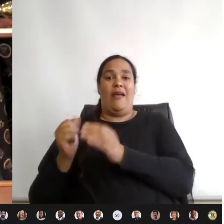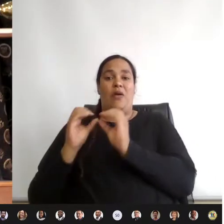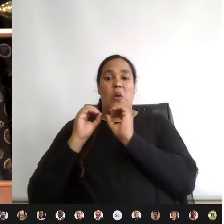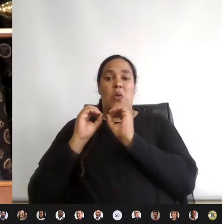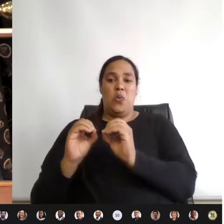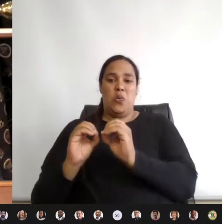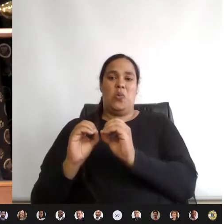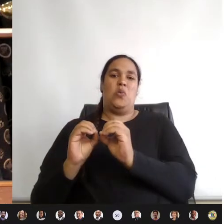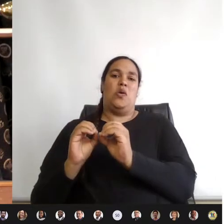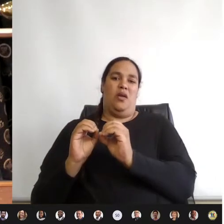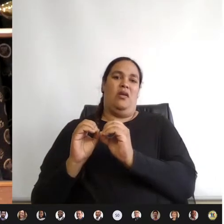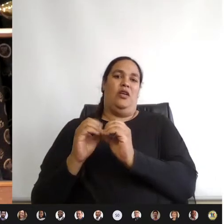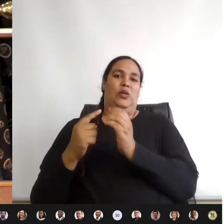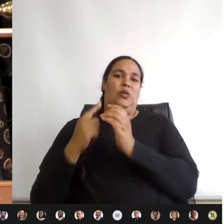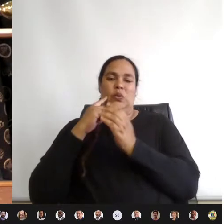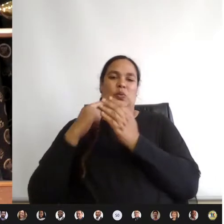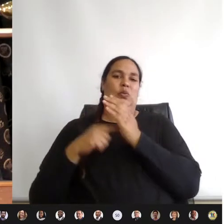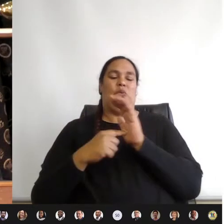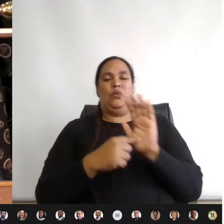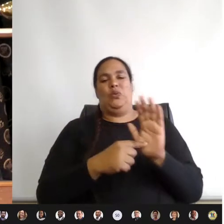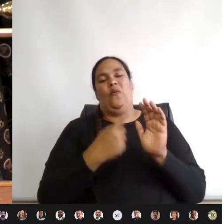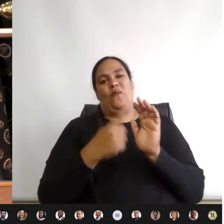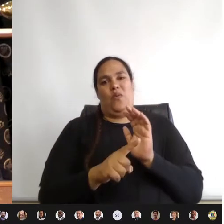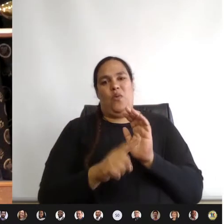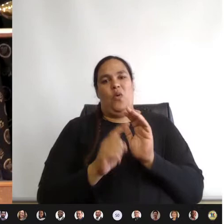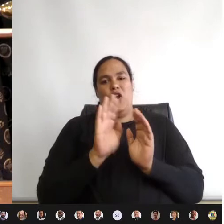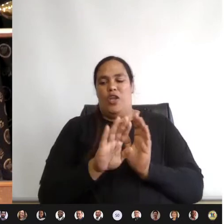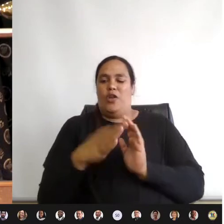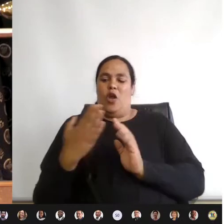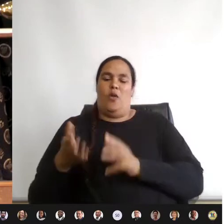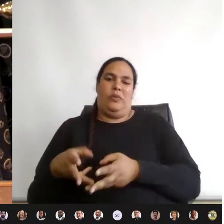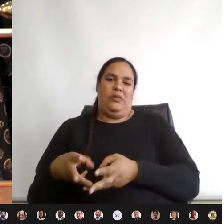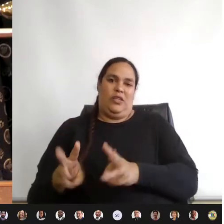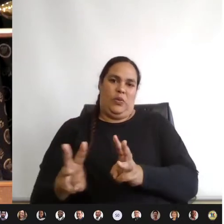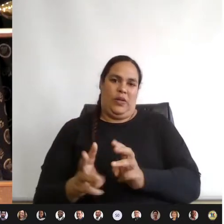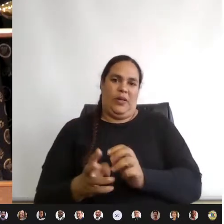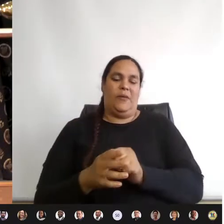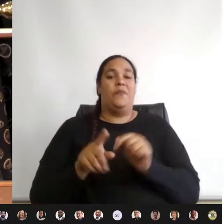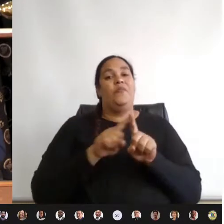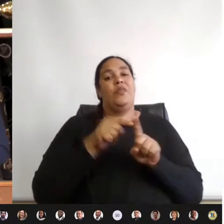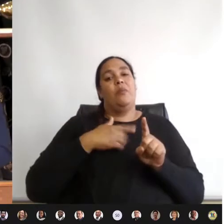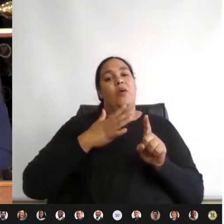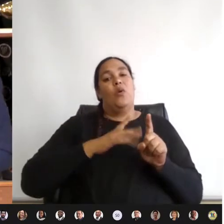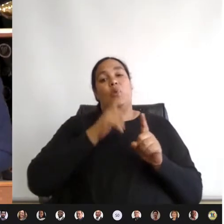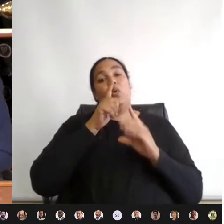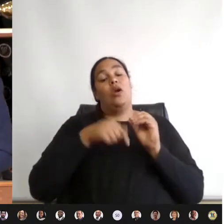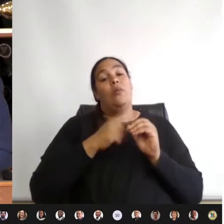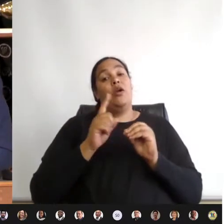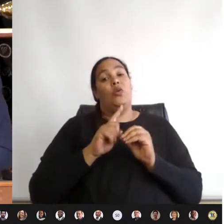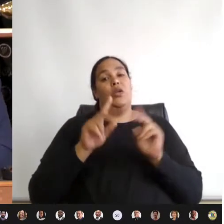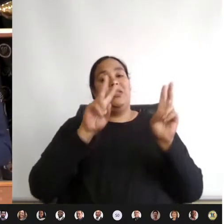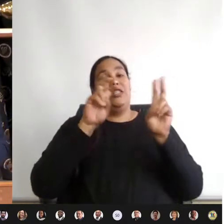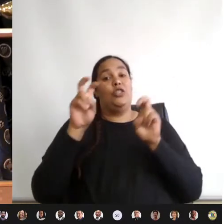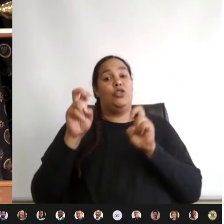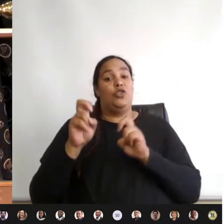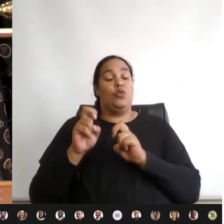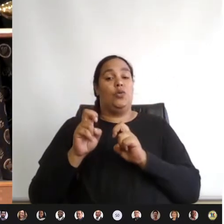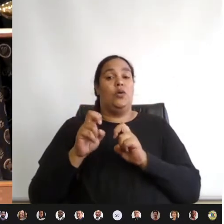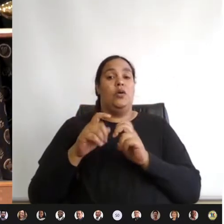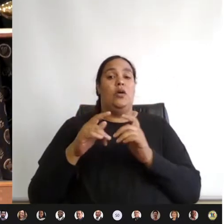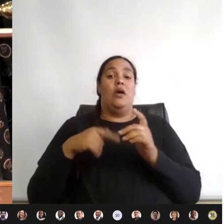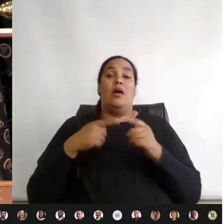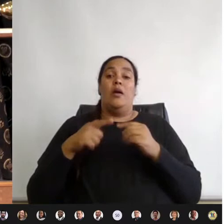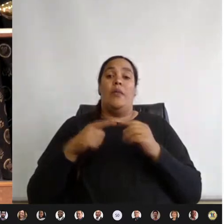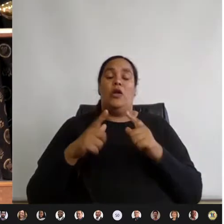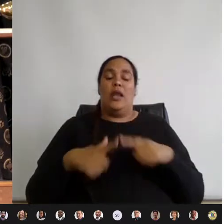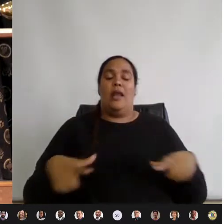nothing to show for in an opposite direction. I would also like to talk about the issue raised around land.